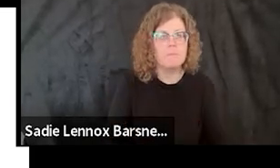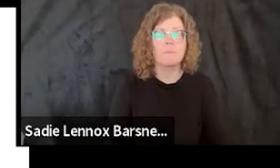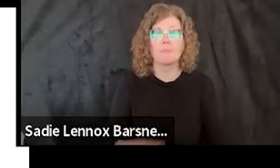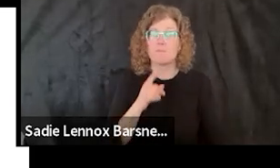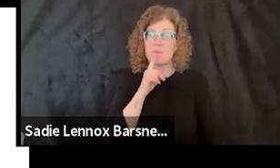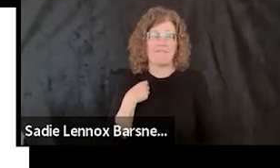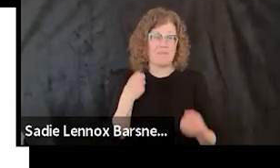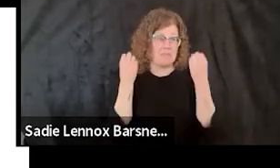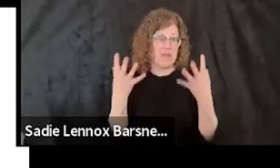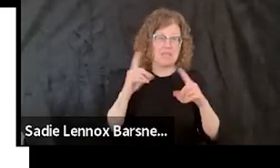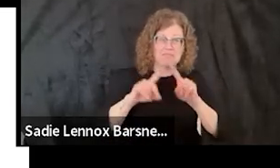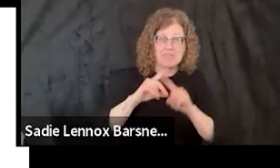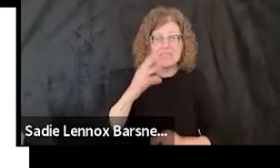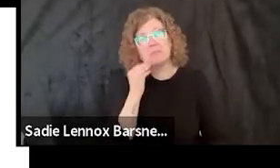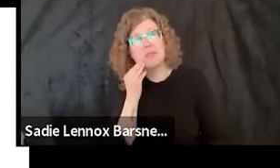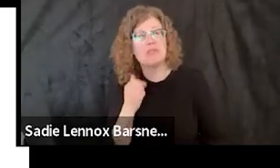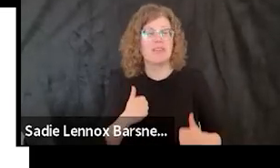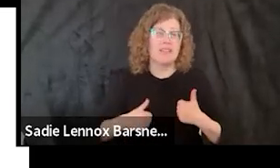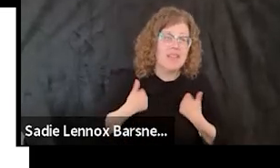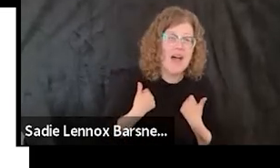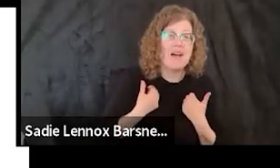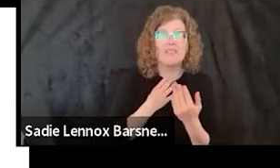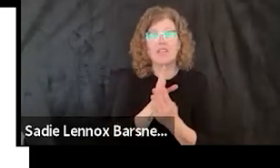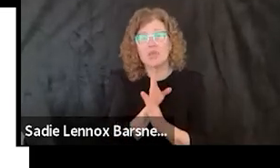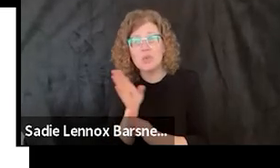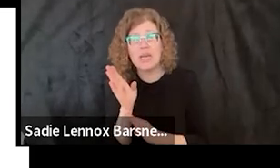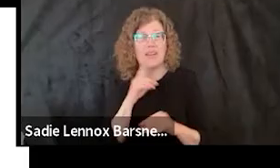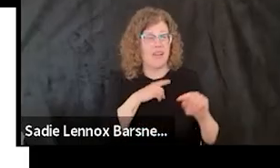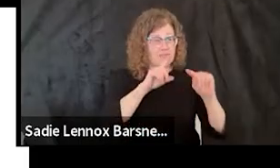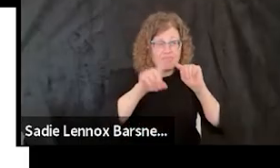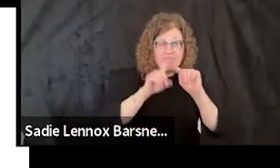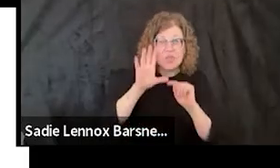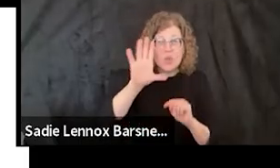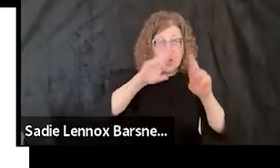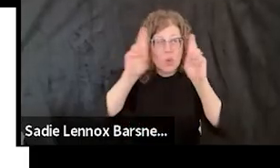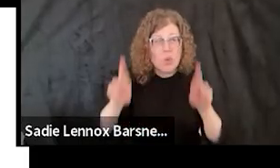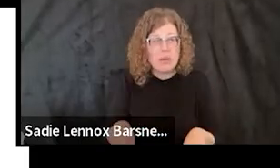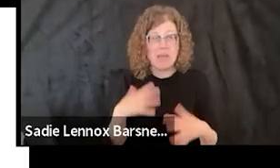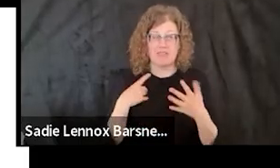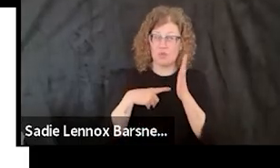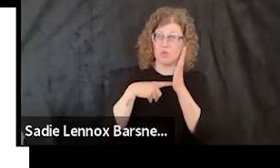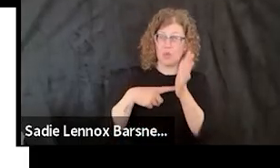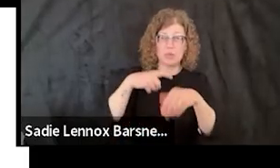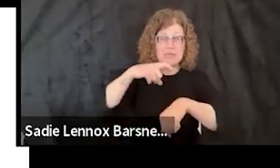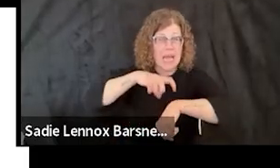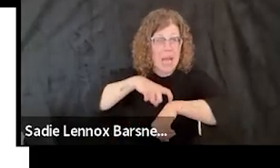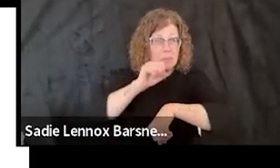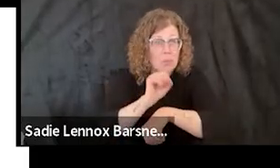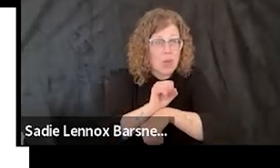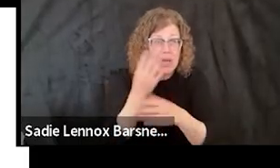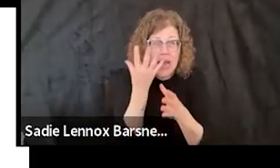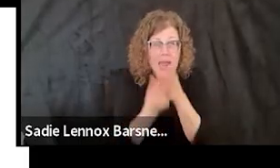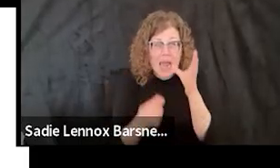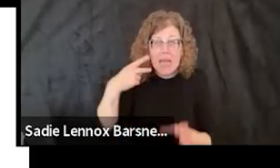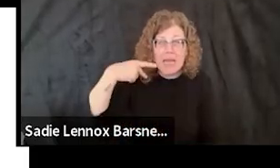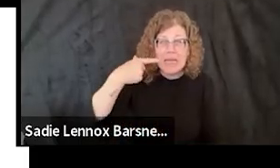life and career in the arts. It's okay to have gaps in practice or times where you aren't creating or working in the